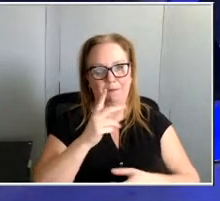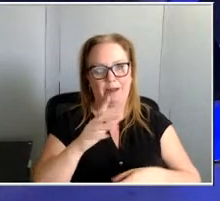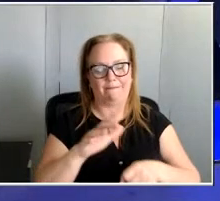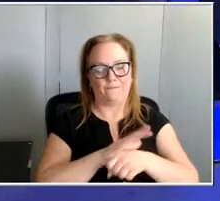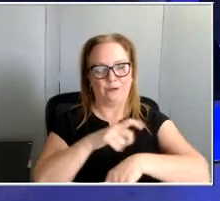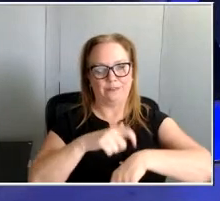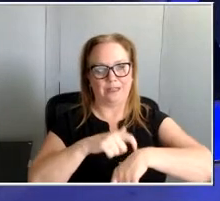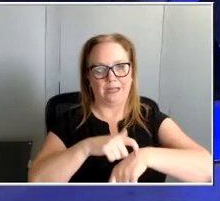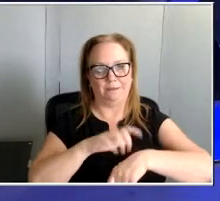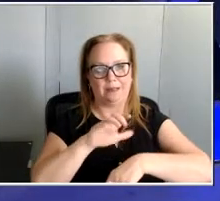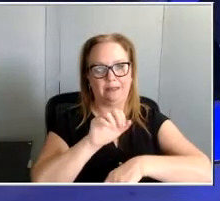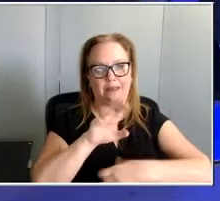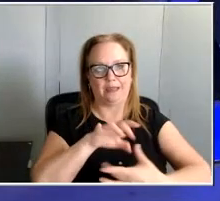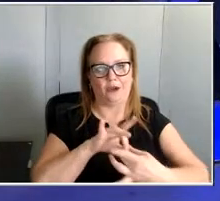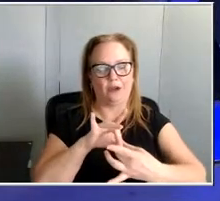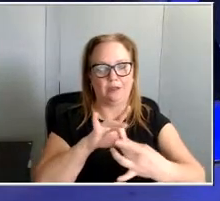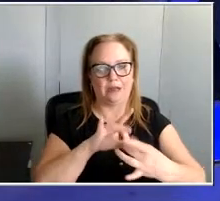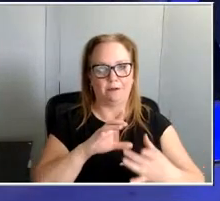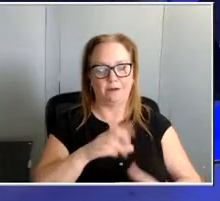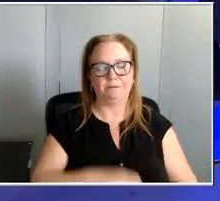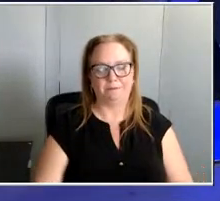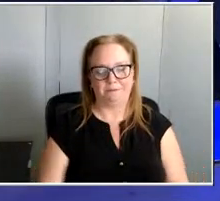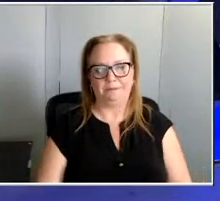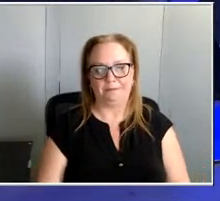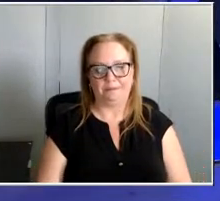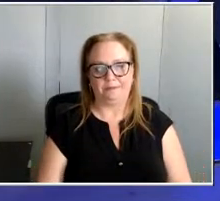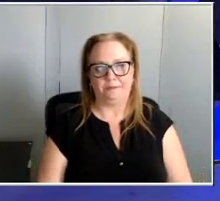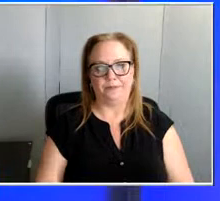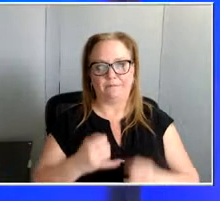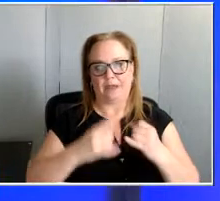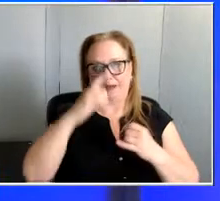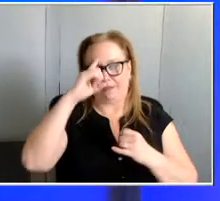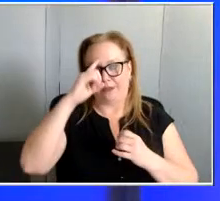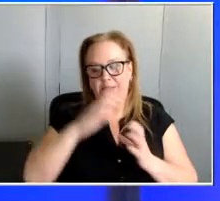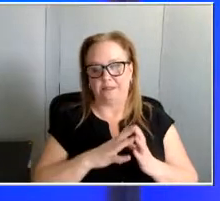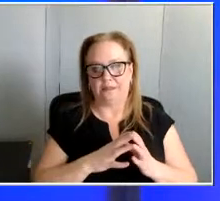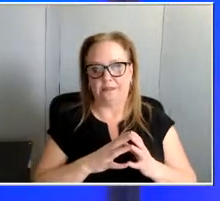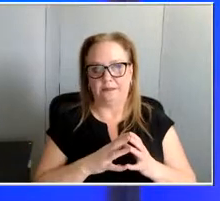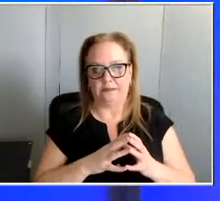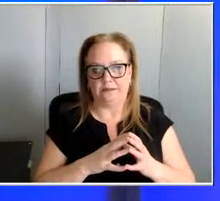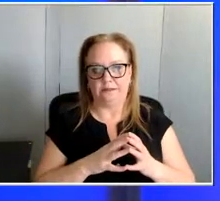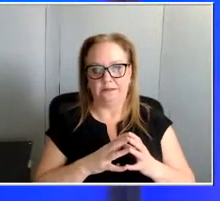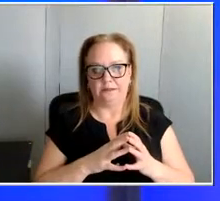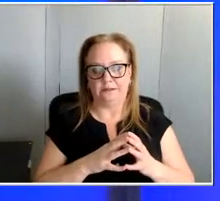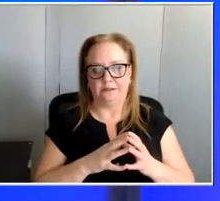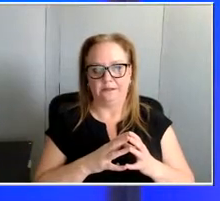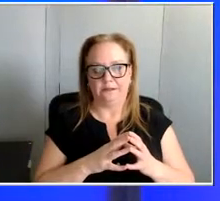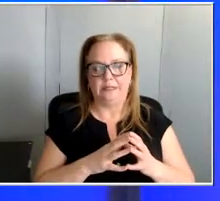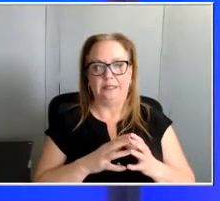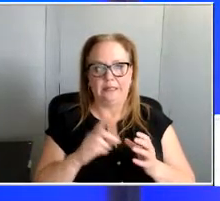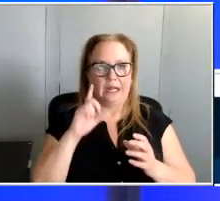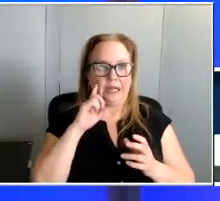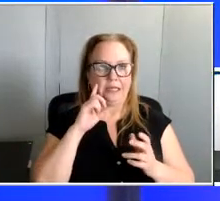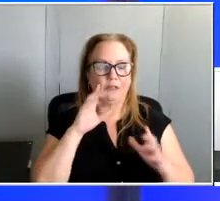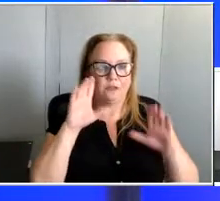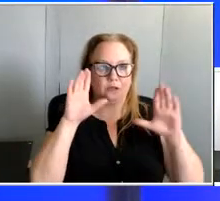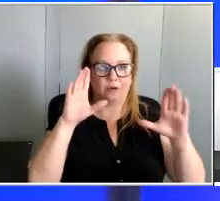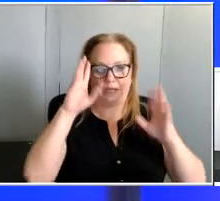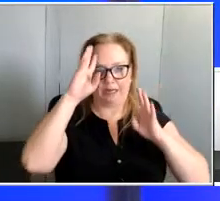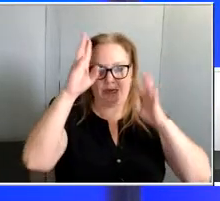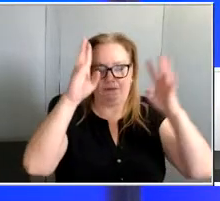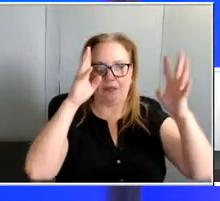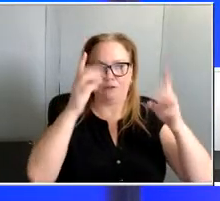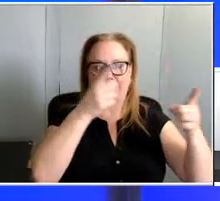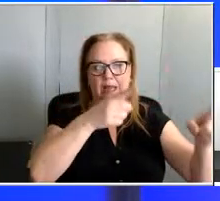Care Collaborative and the Center for Rural Health. So final thoughts from you. Yeah, I think there's a lot of great innovation taking place